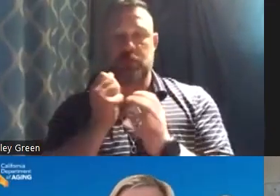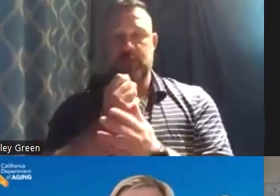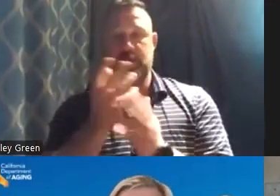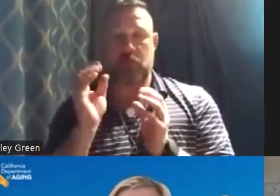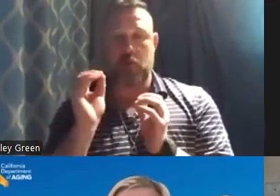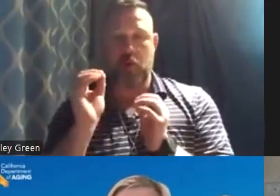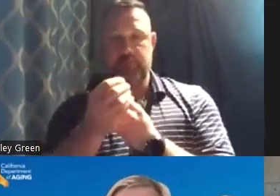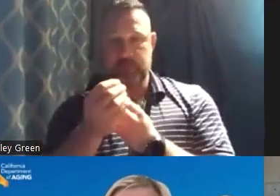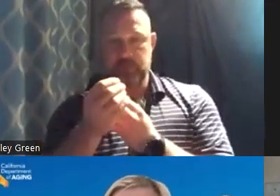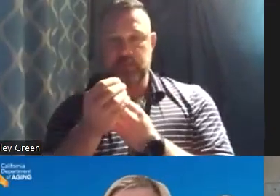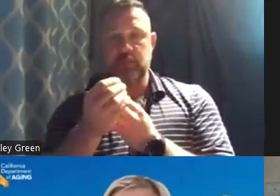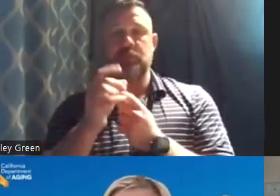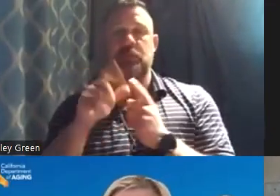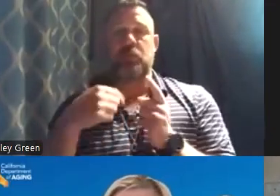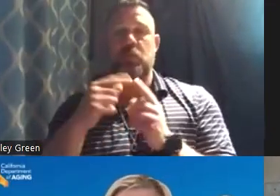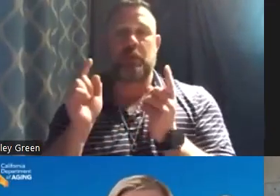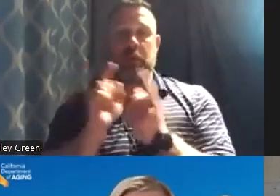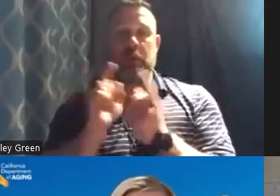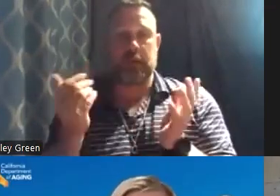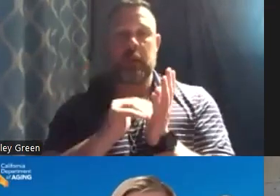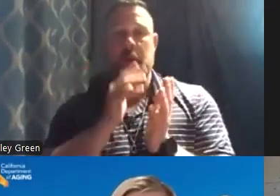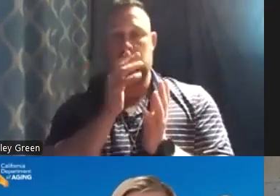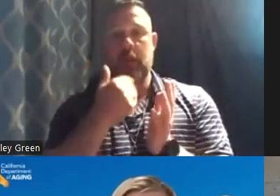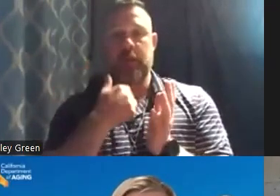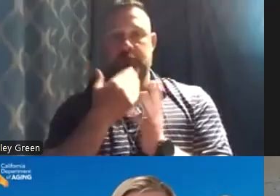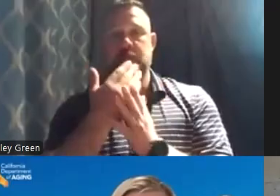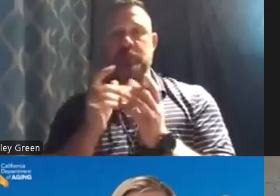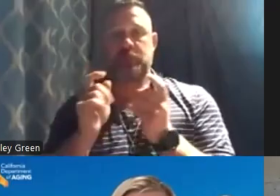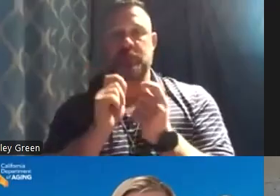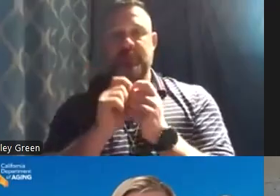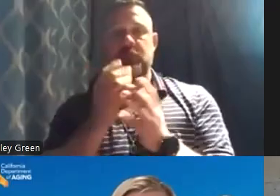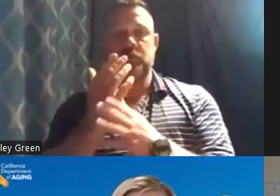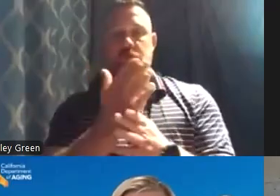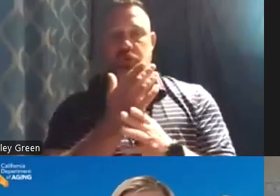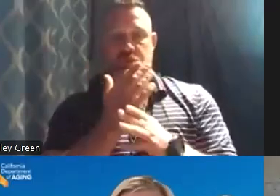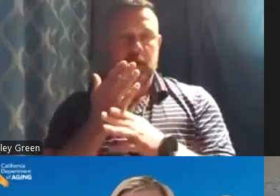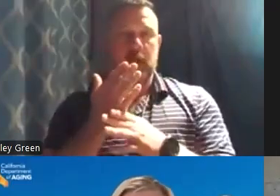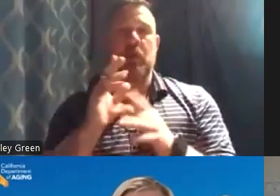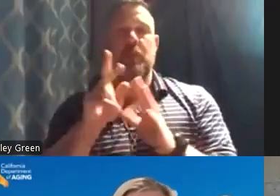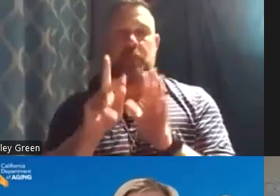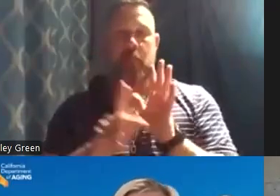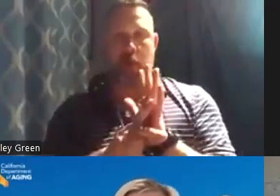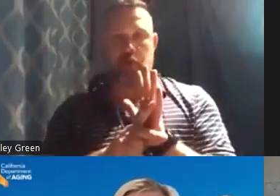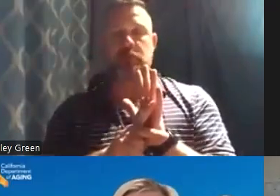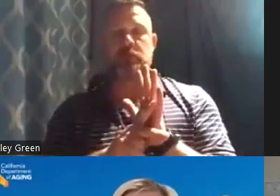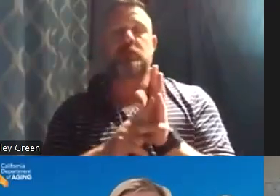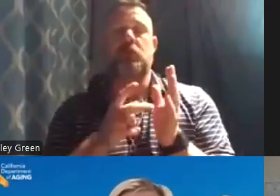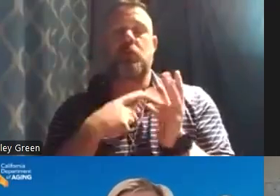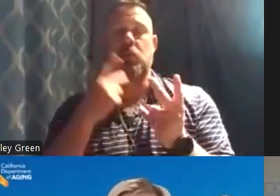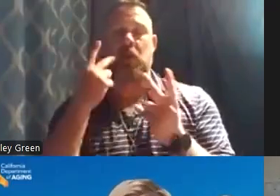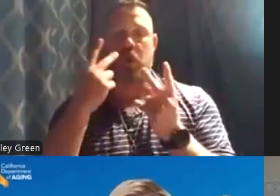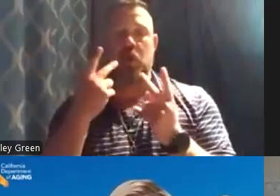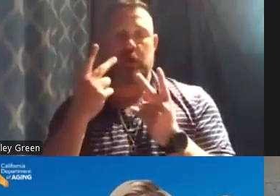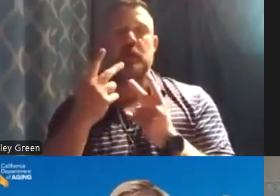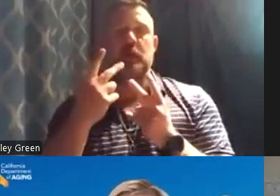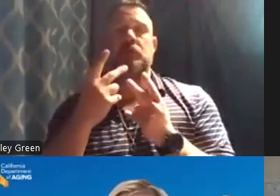offices, and when we meet again, I think I'll have something specific to share about policy that we are looking to